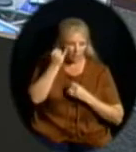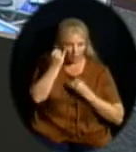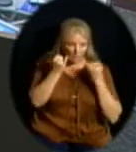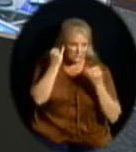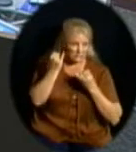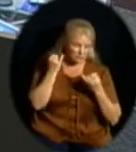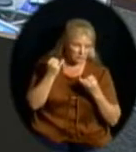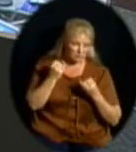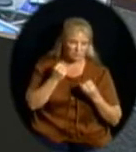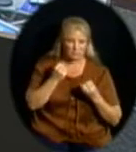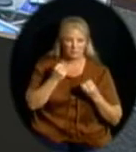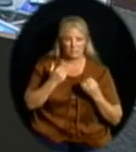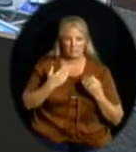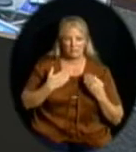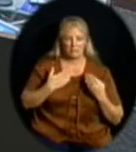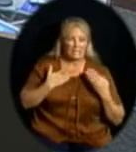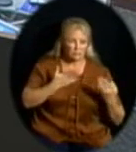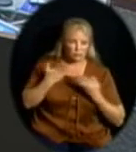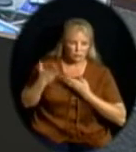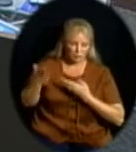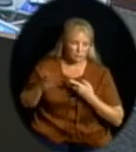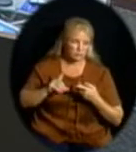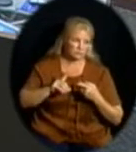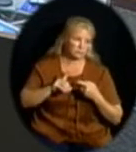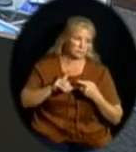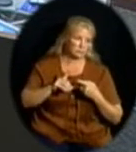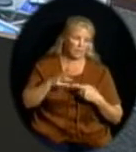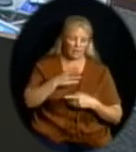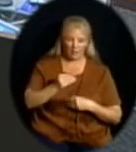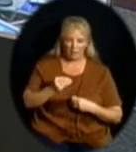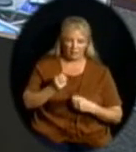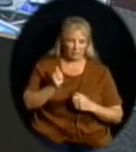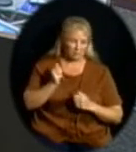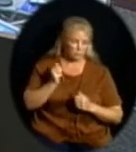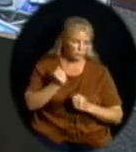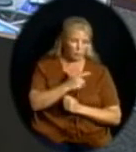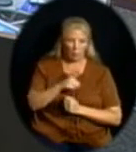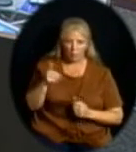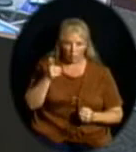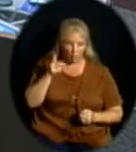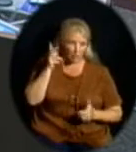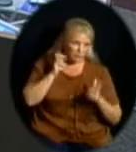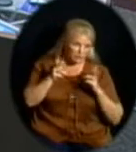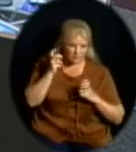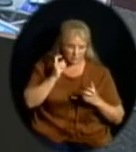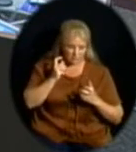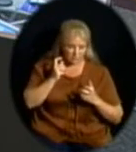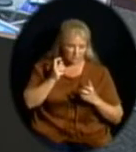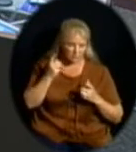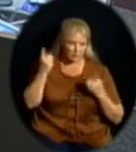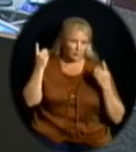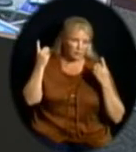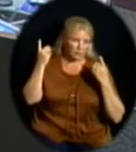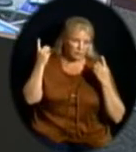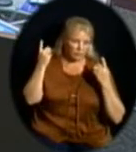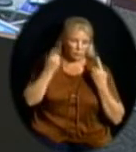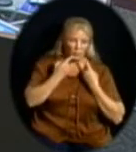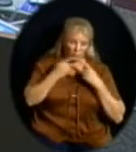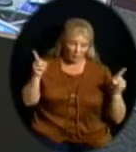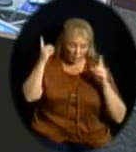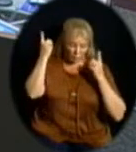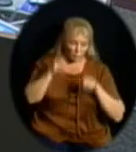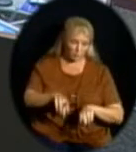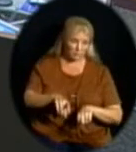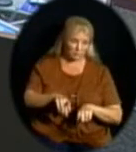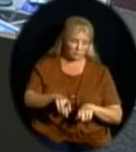suggestions to the table, and we've all listened to those, and we've all come to an understanding agreement in that process, and